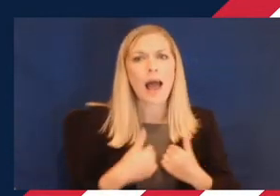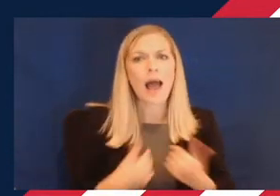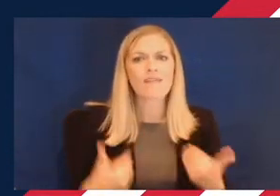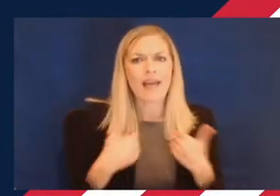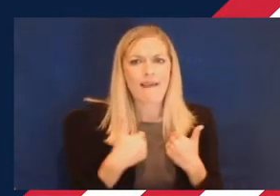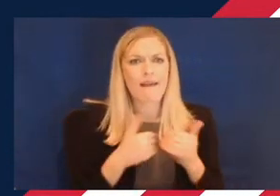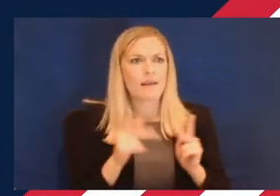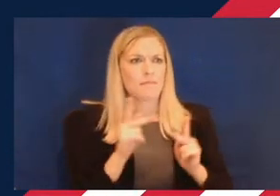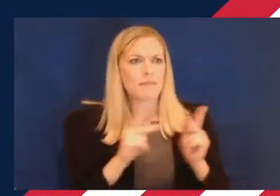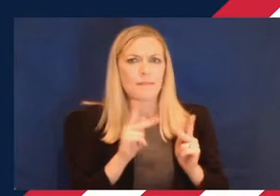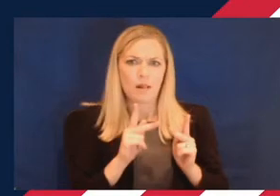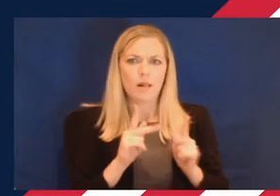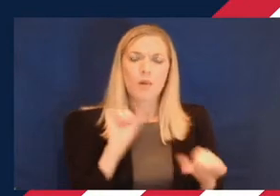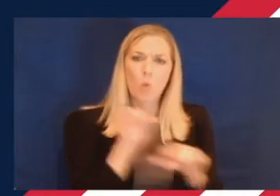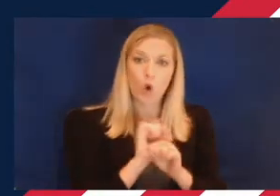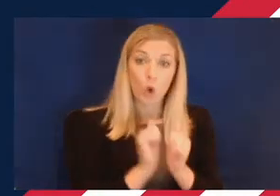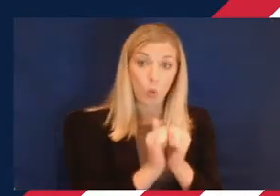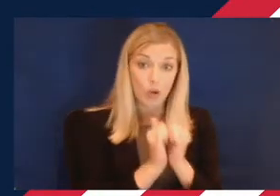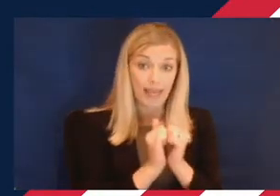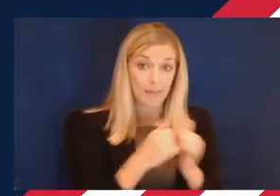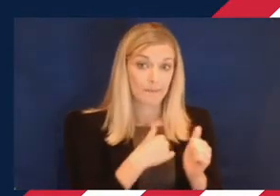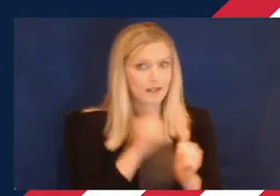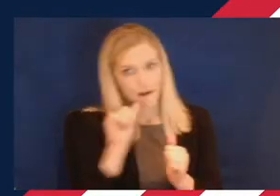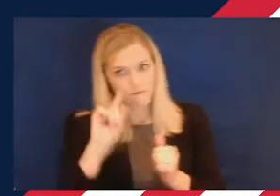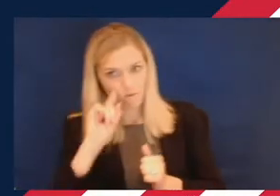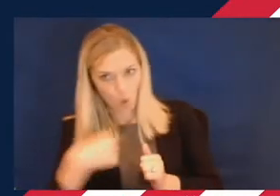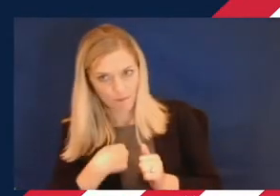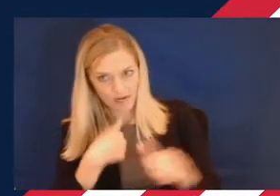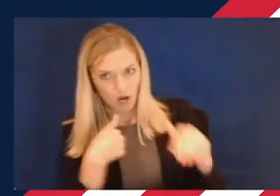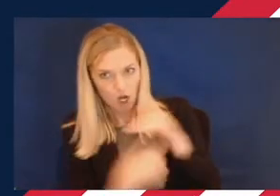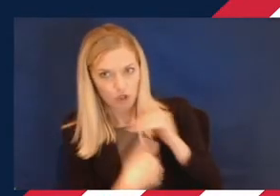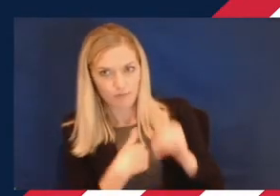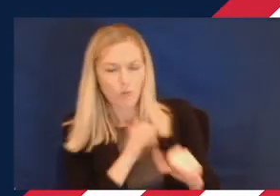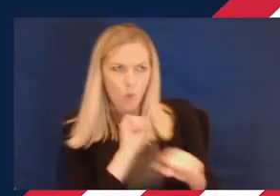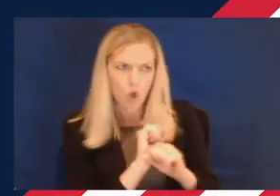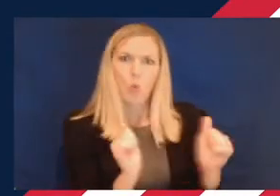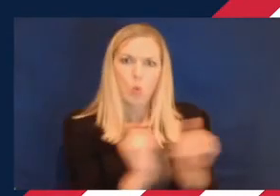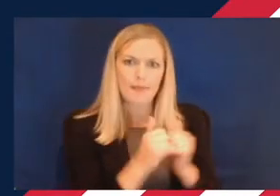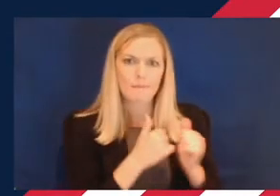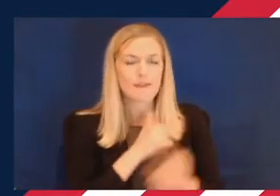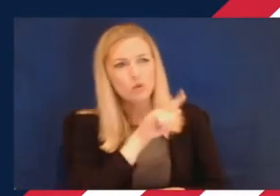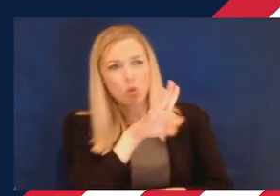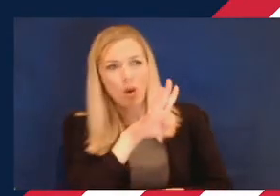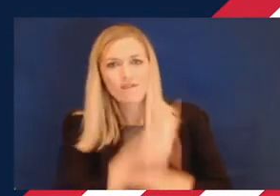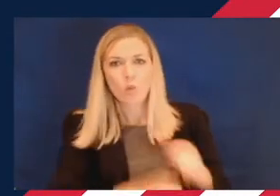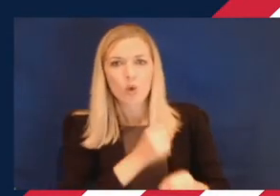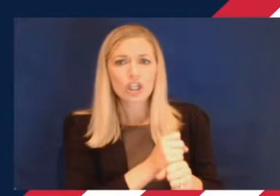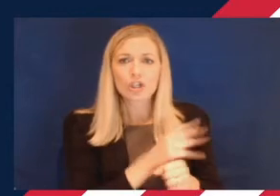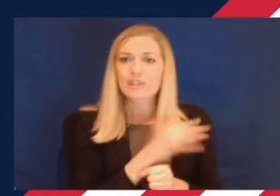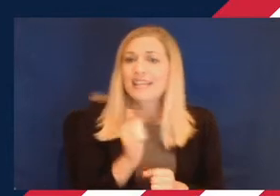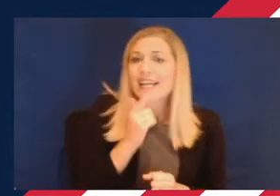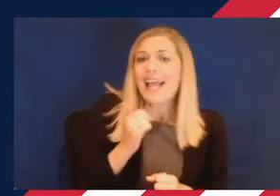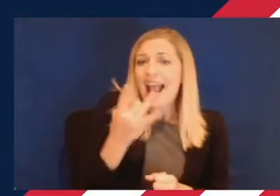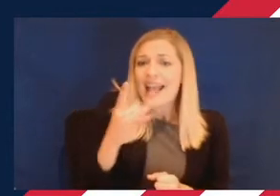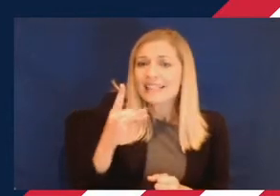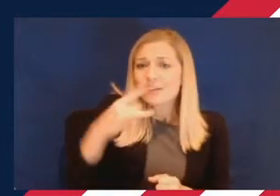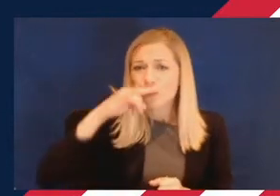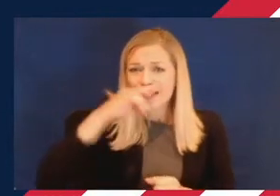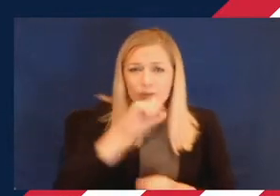24 years. And I'll be darned if I'm going to get them sick because I was afraid to close my restaurant. You know